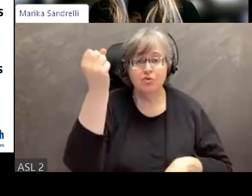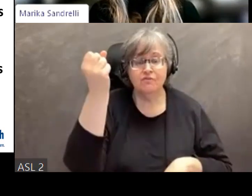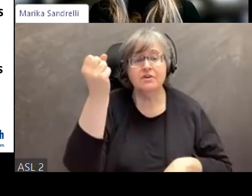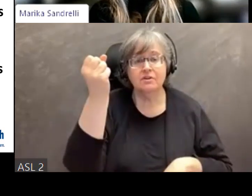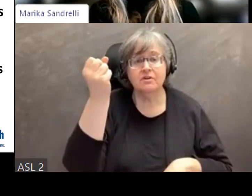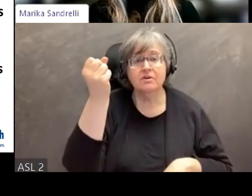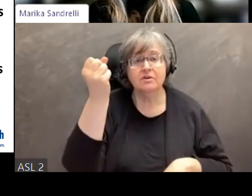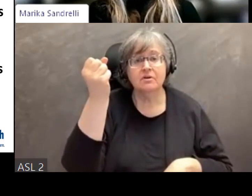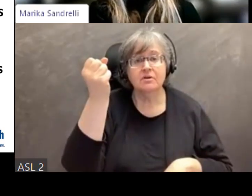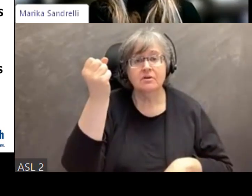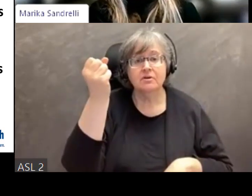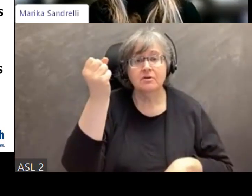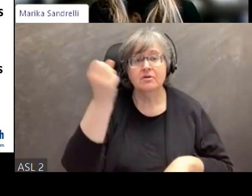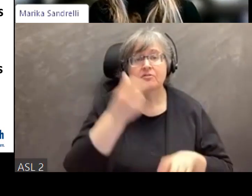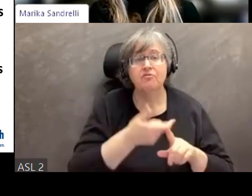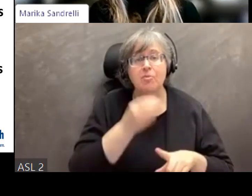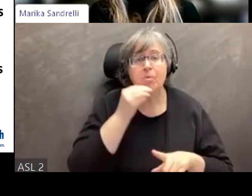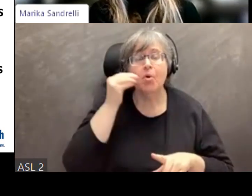from your